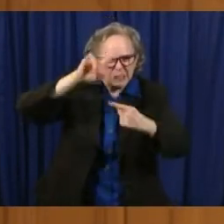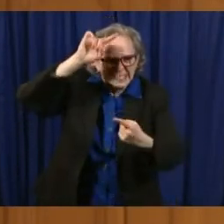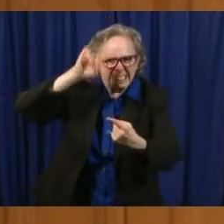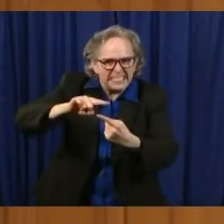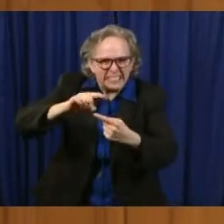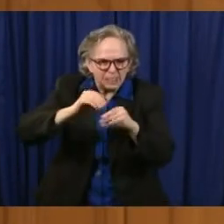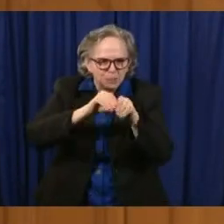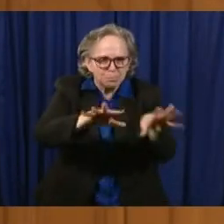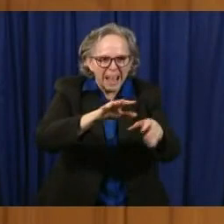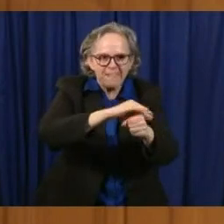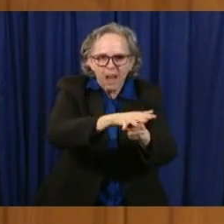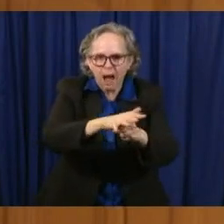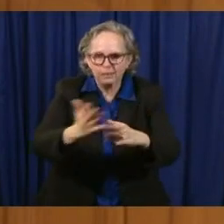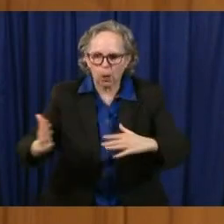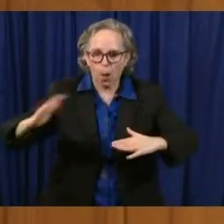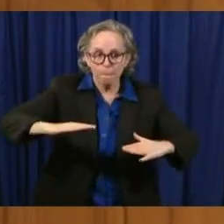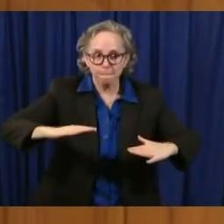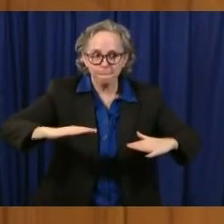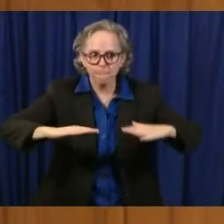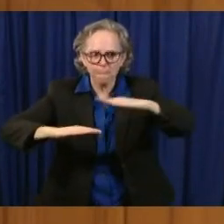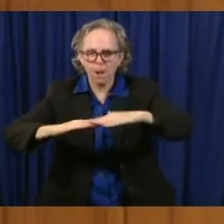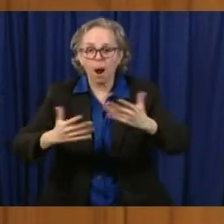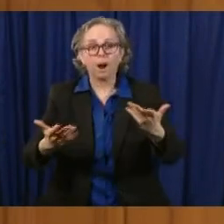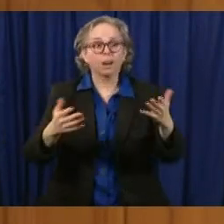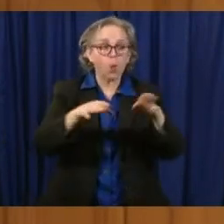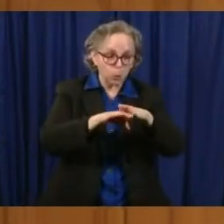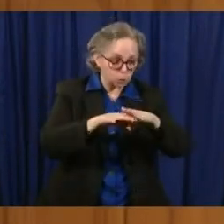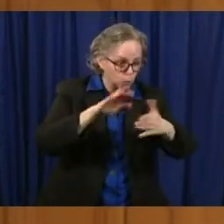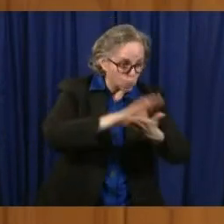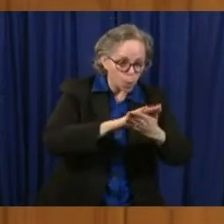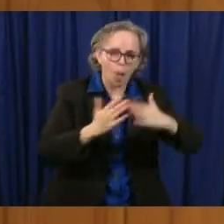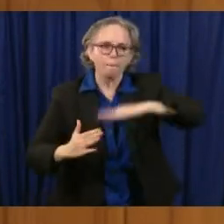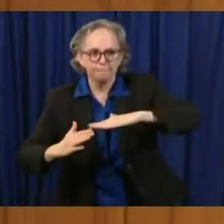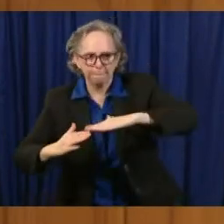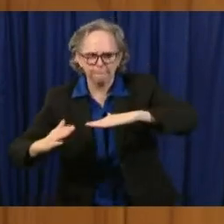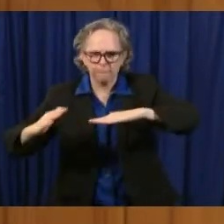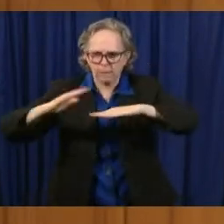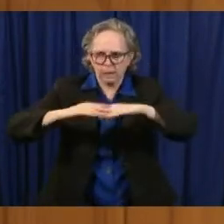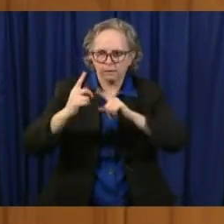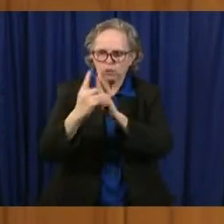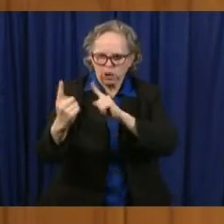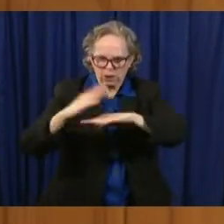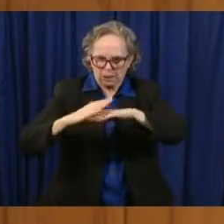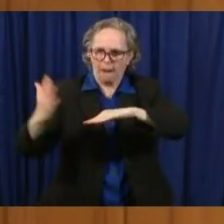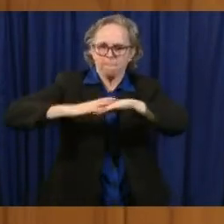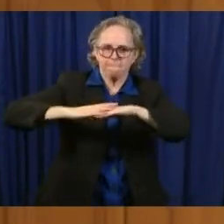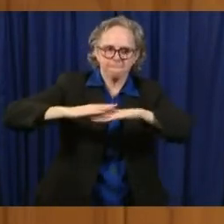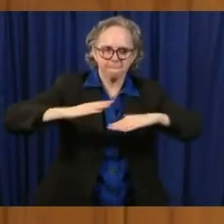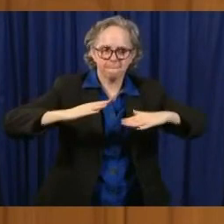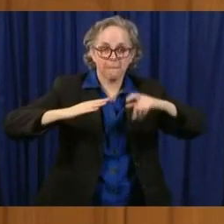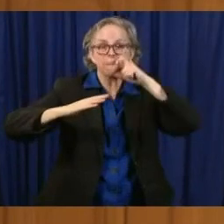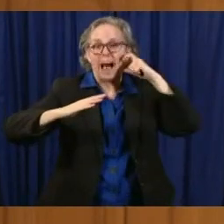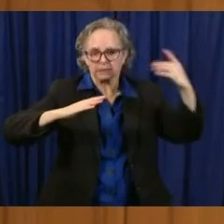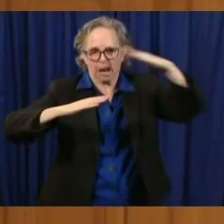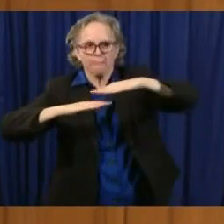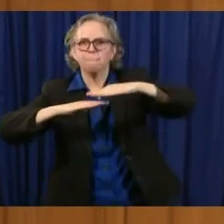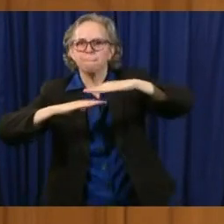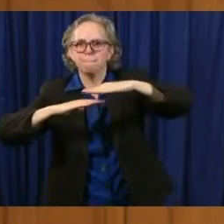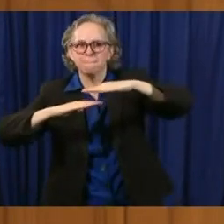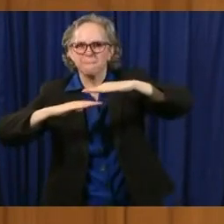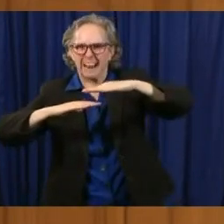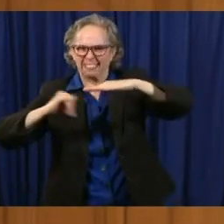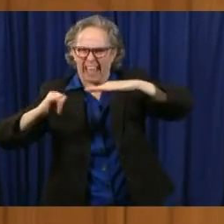a very, very hard policy decision. We are going to be looking at a year of using these in new